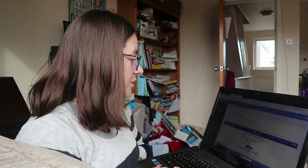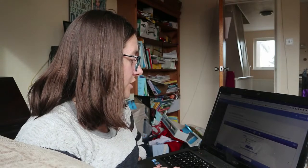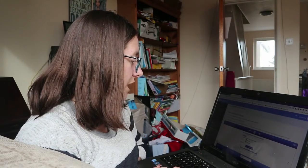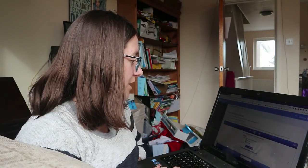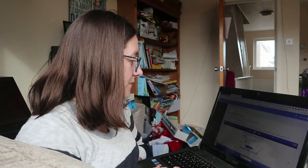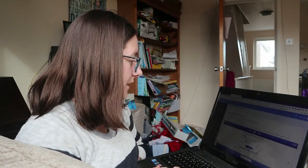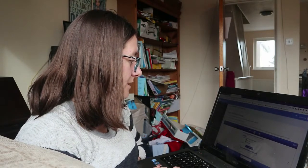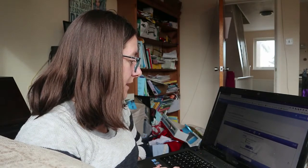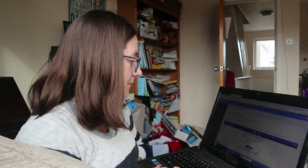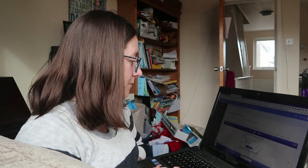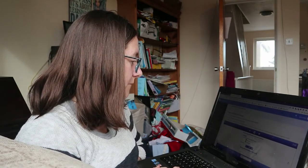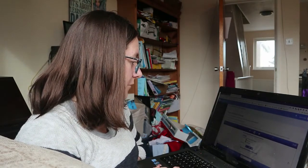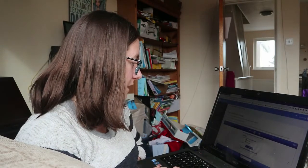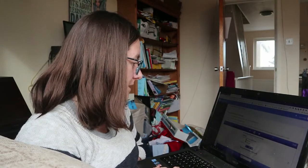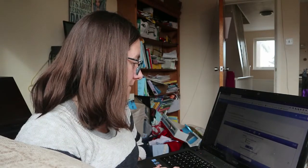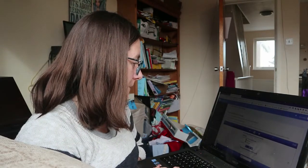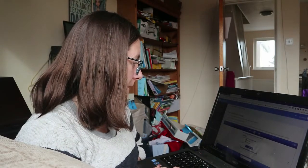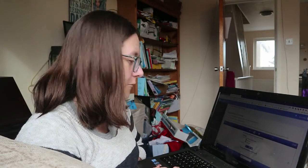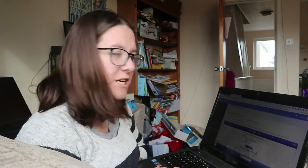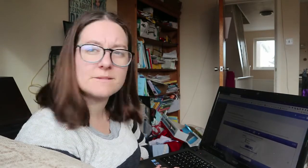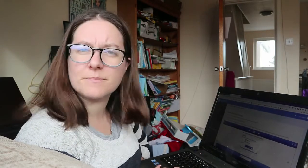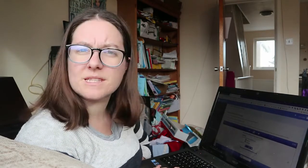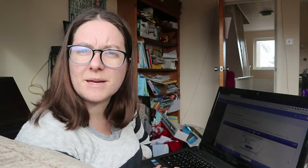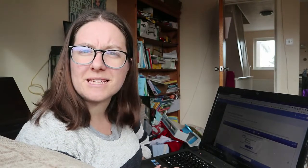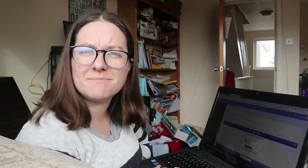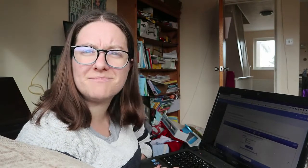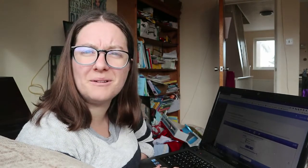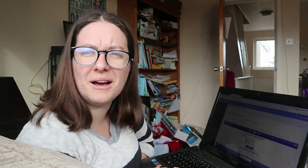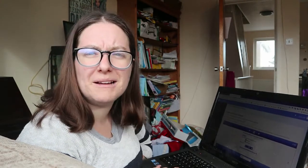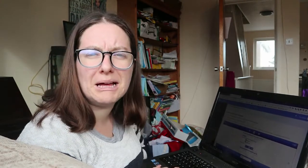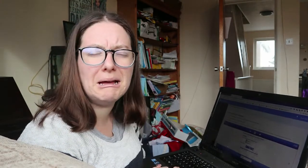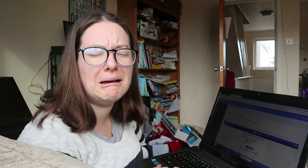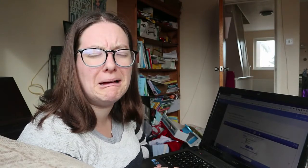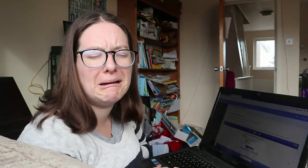slider to change the finger spelling, freeze, freeze, speed.